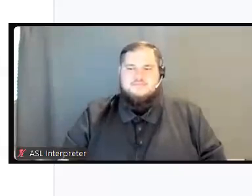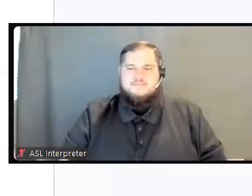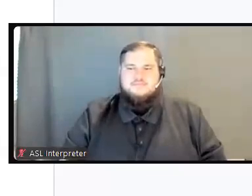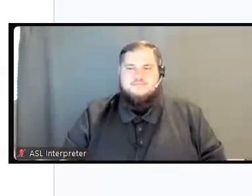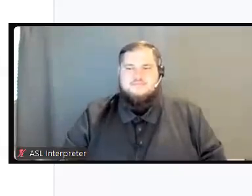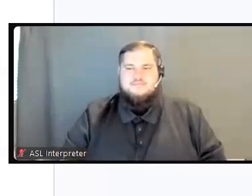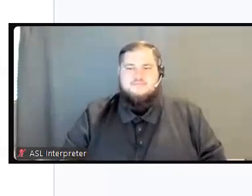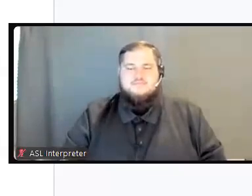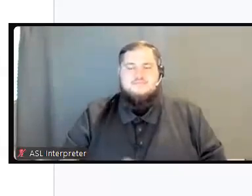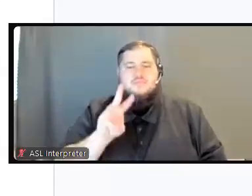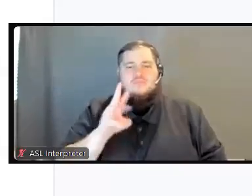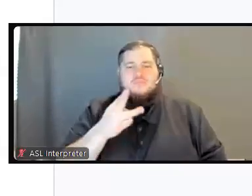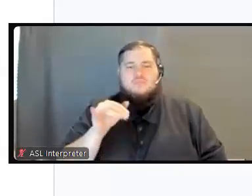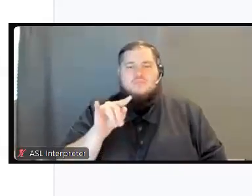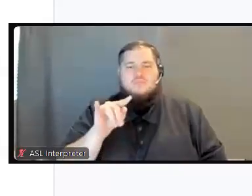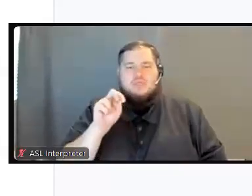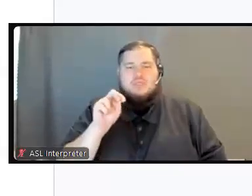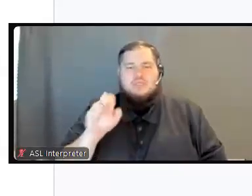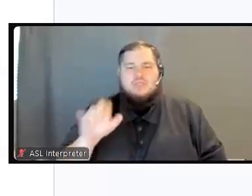Whitney Butcher.